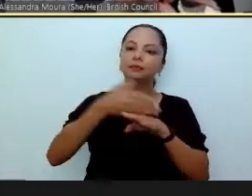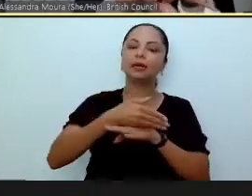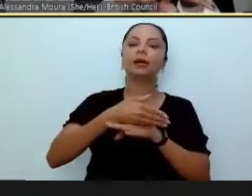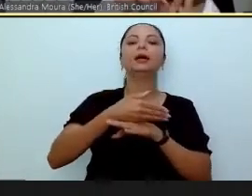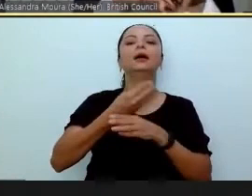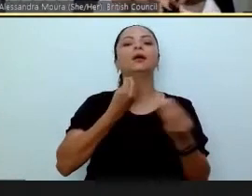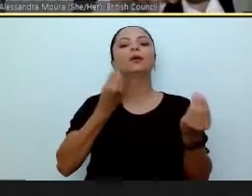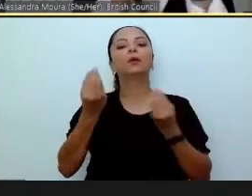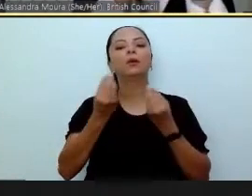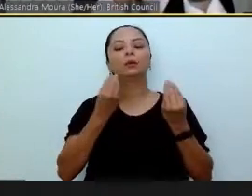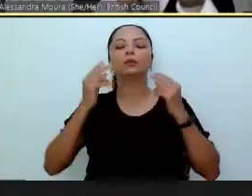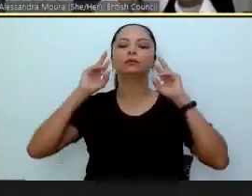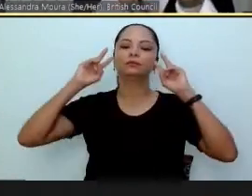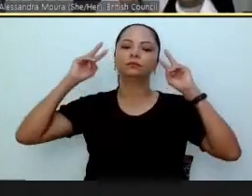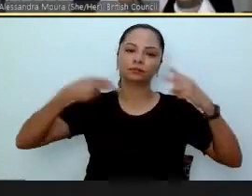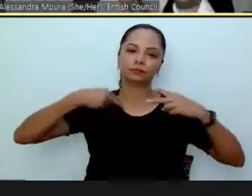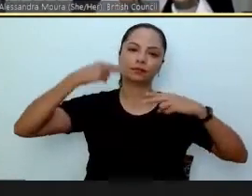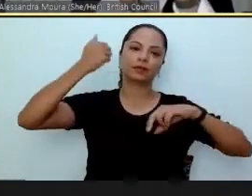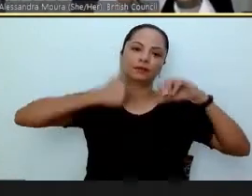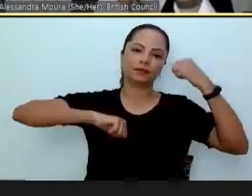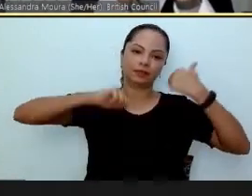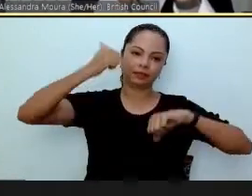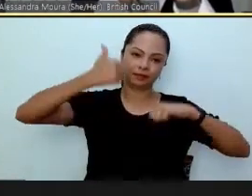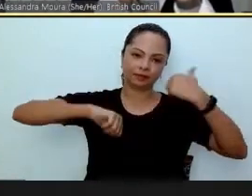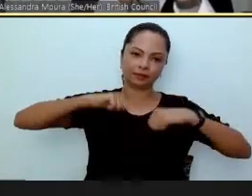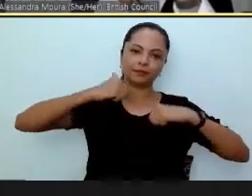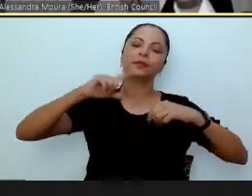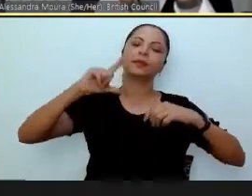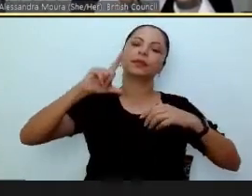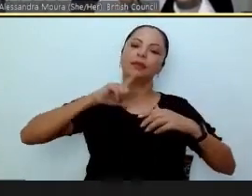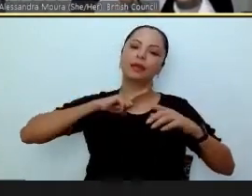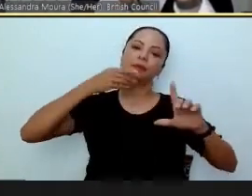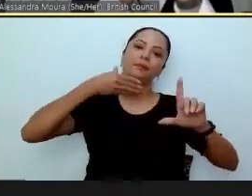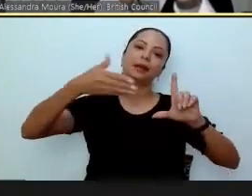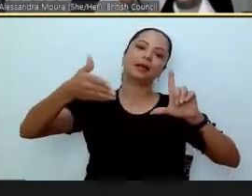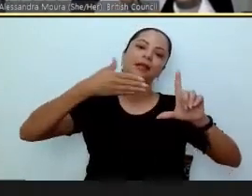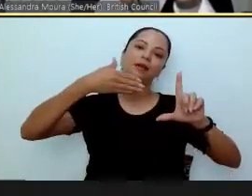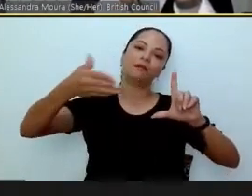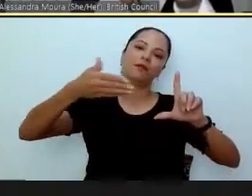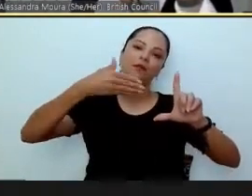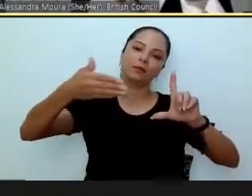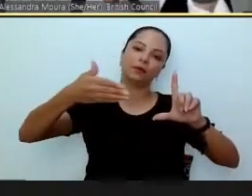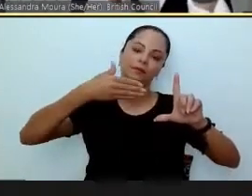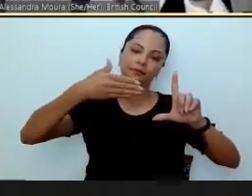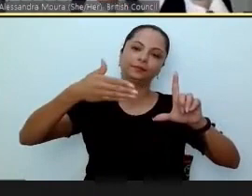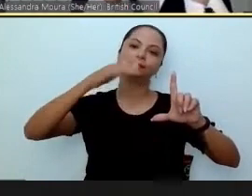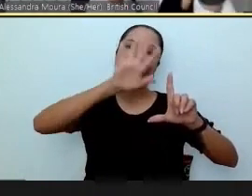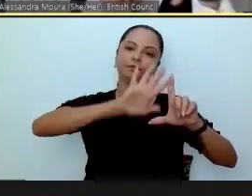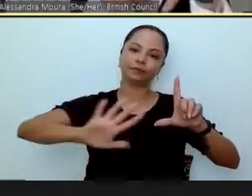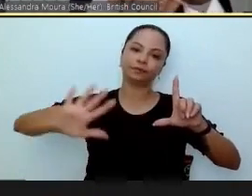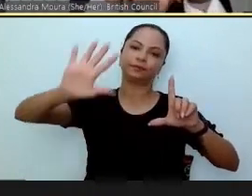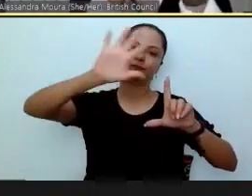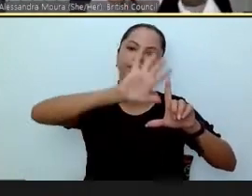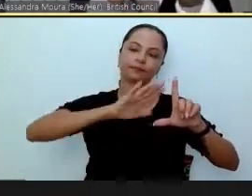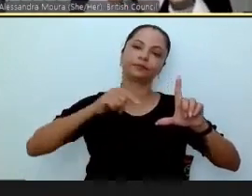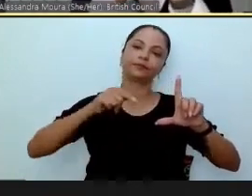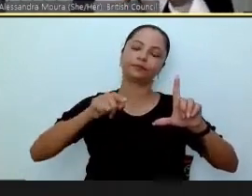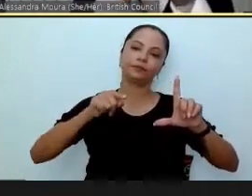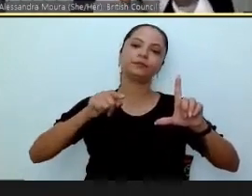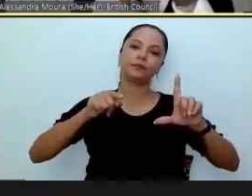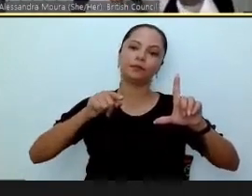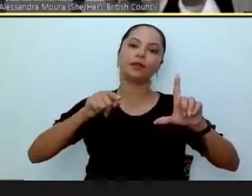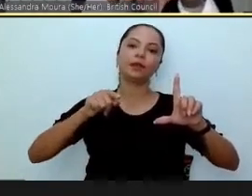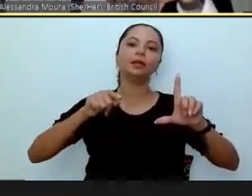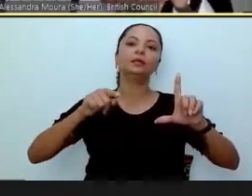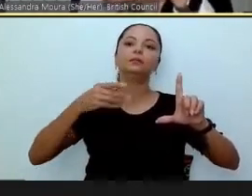put it in a platform, and we are going to ask you to answer the questions. But